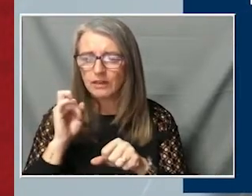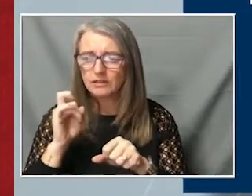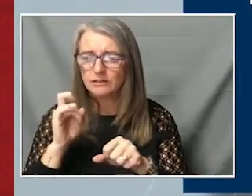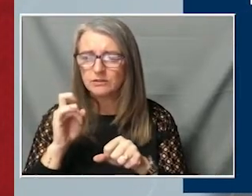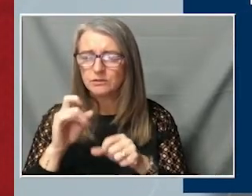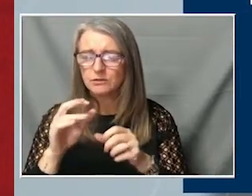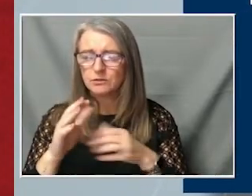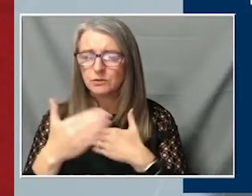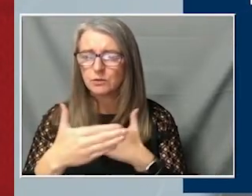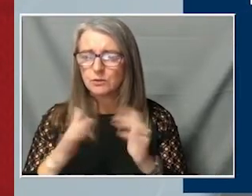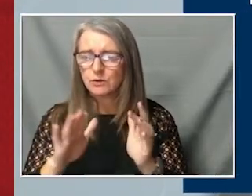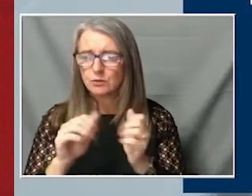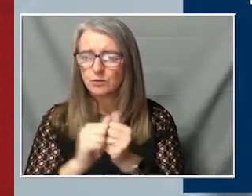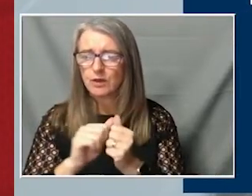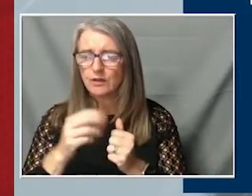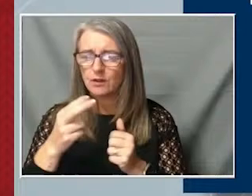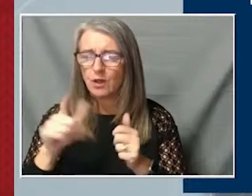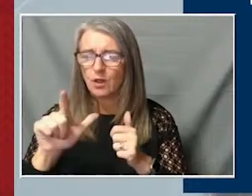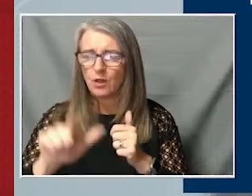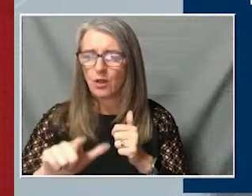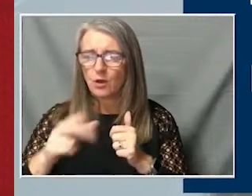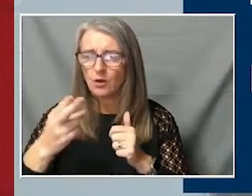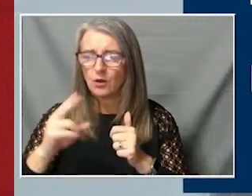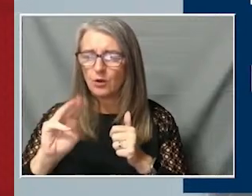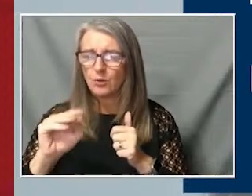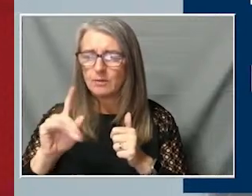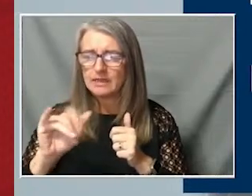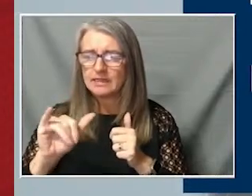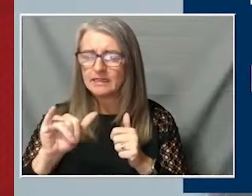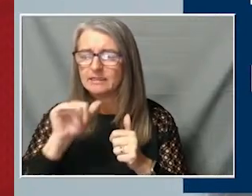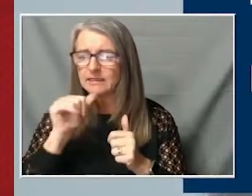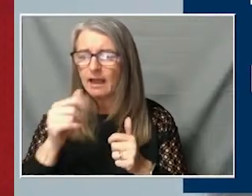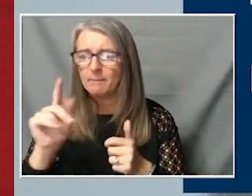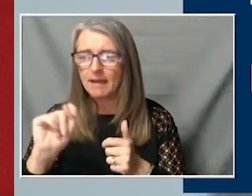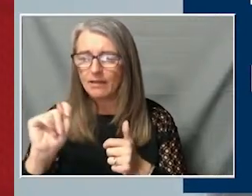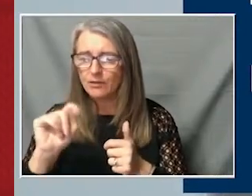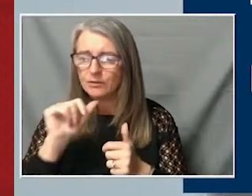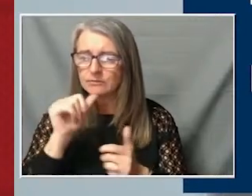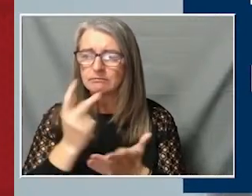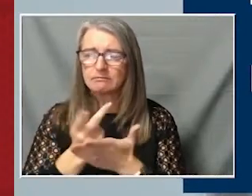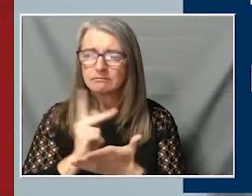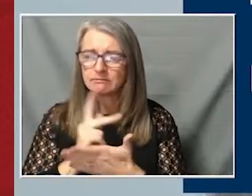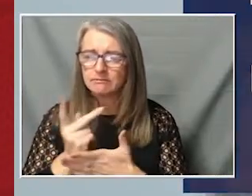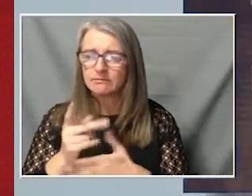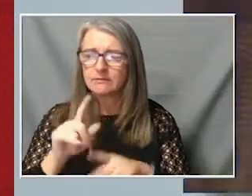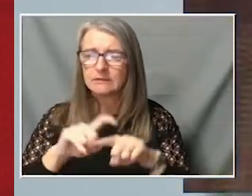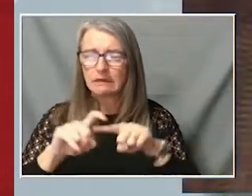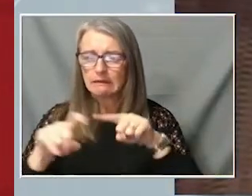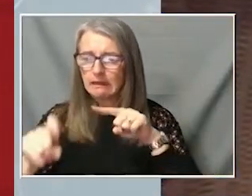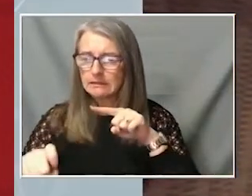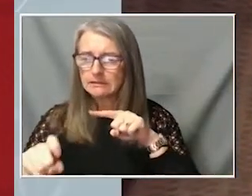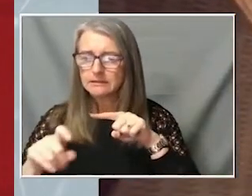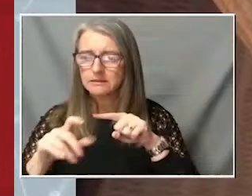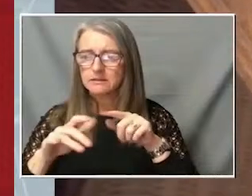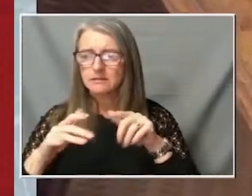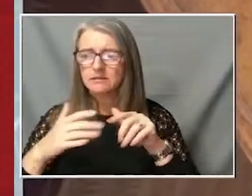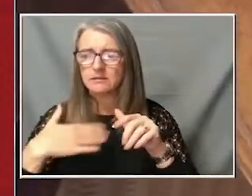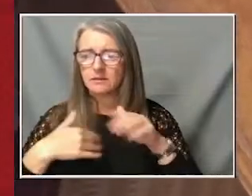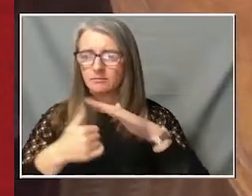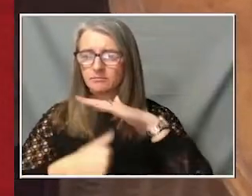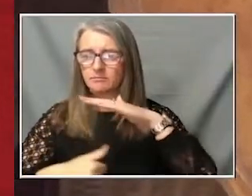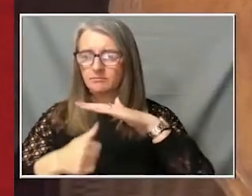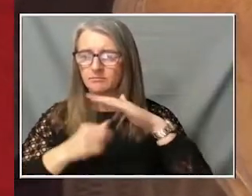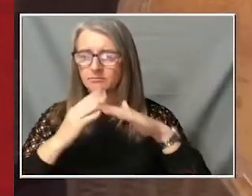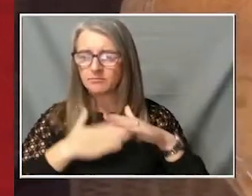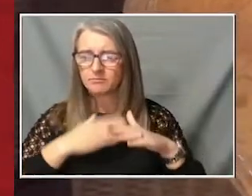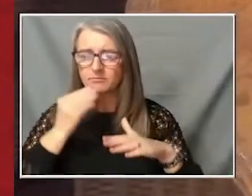low humidity, not in a bathroom, not in a kitchen. Don't place it in crawl spaces or closets. And again, we're on the lowest level of my home here in the